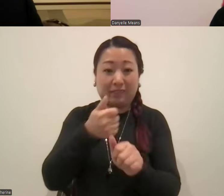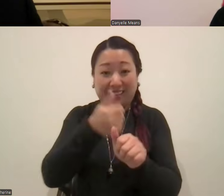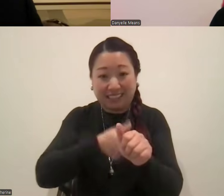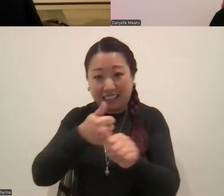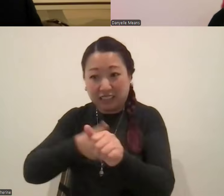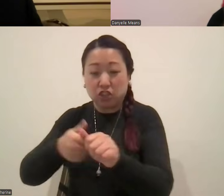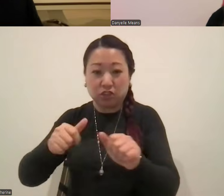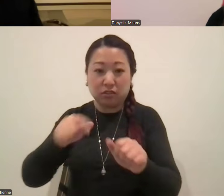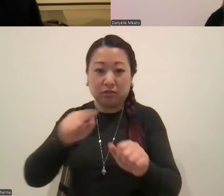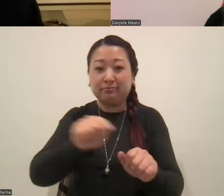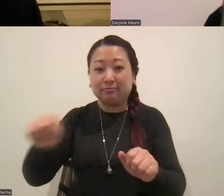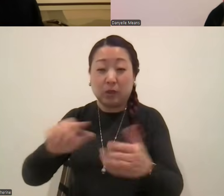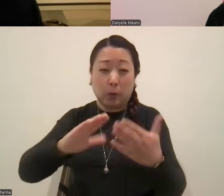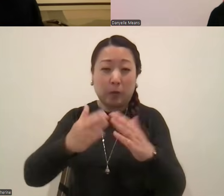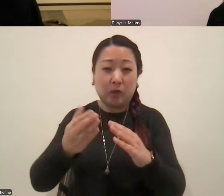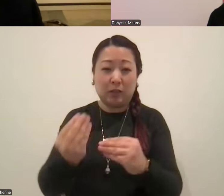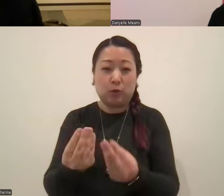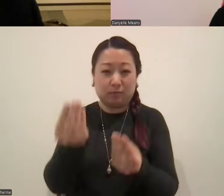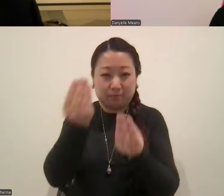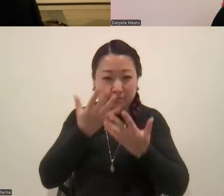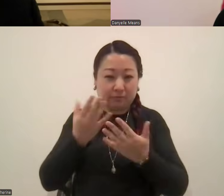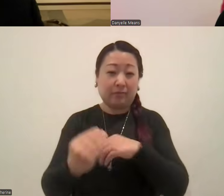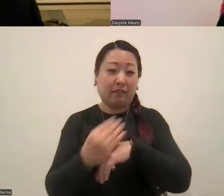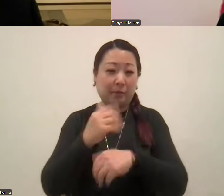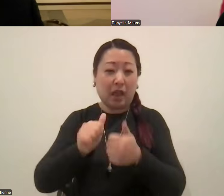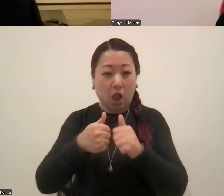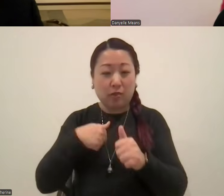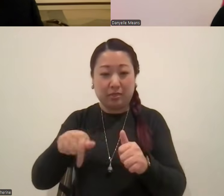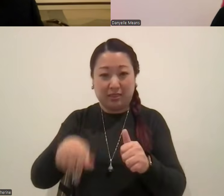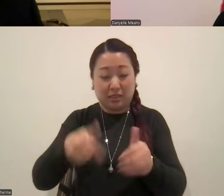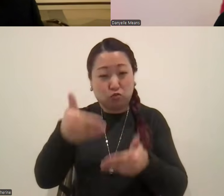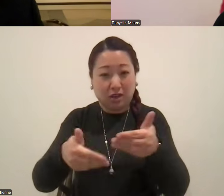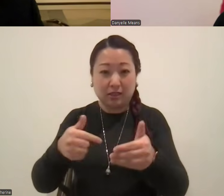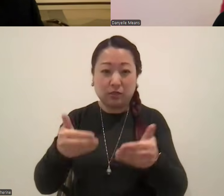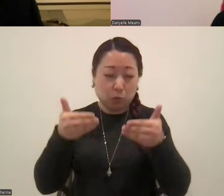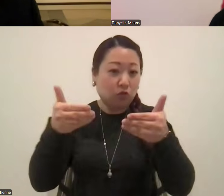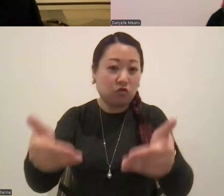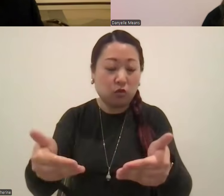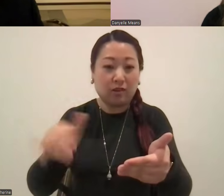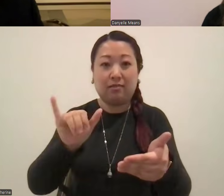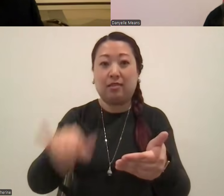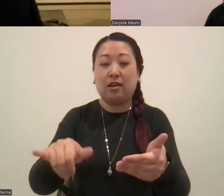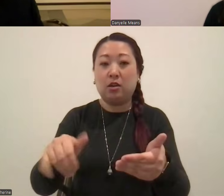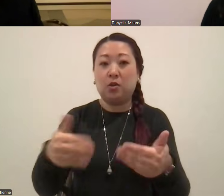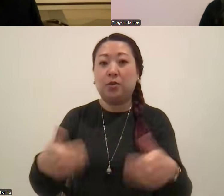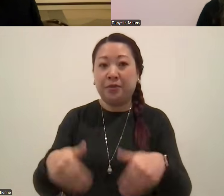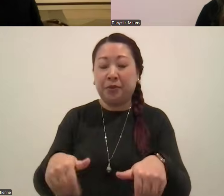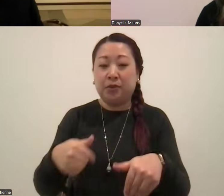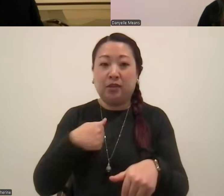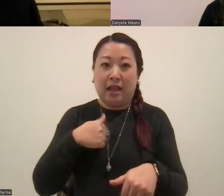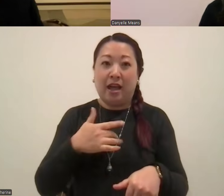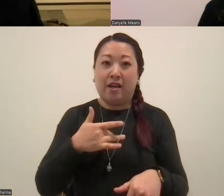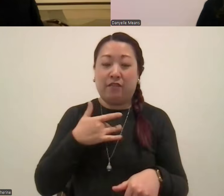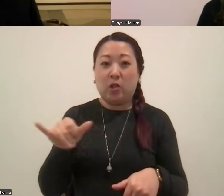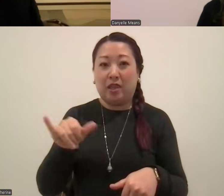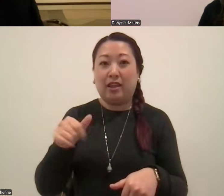me on how to move this process forward, to me is I feel like I